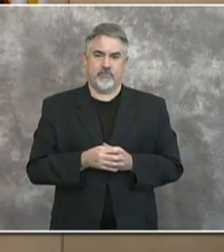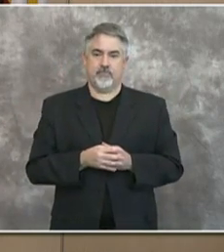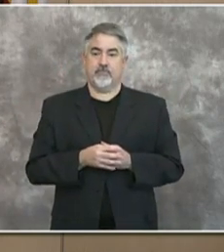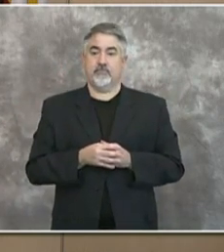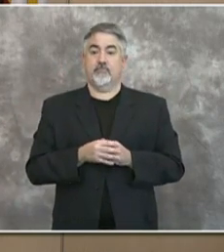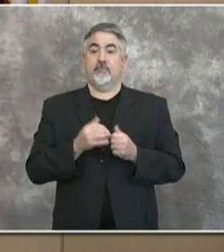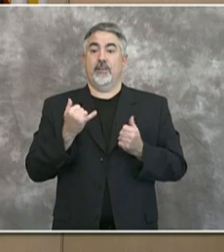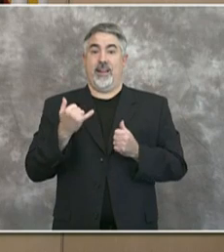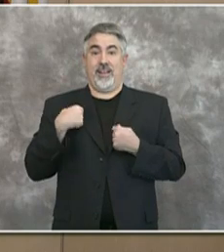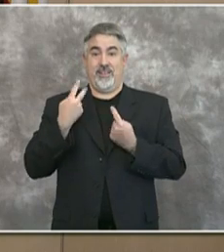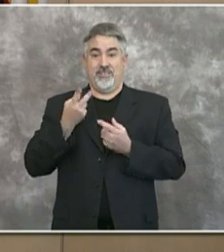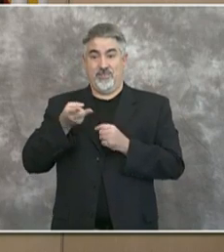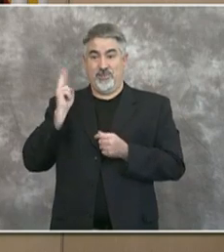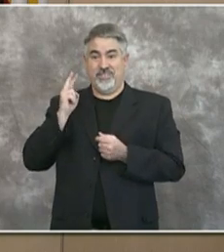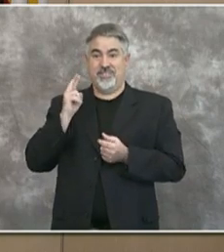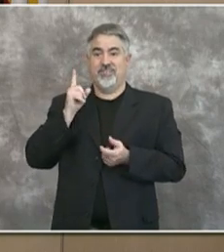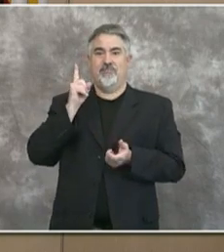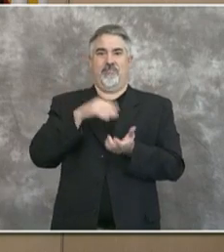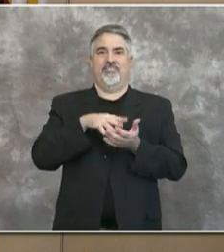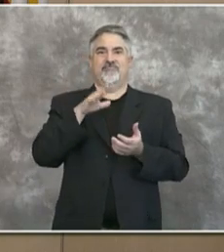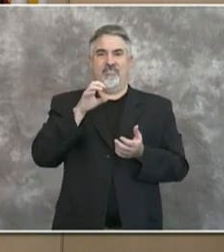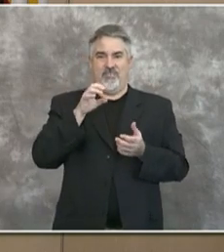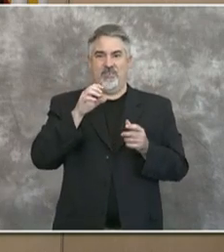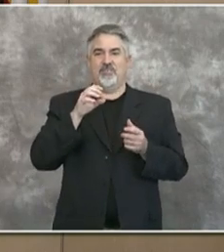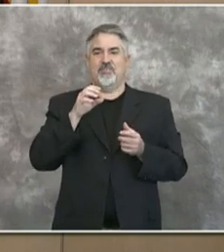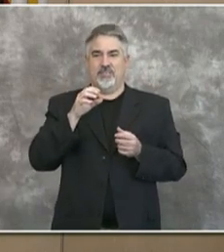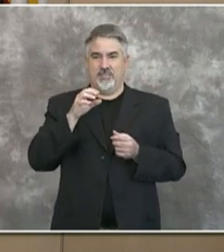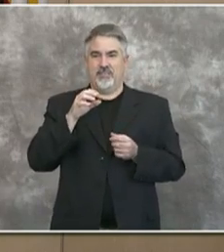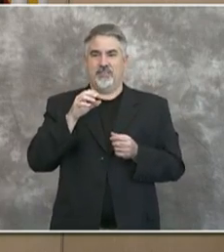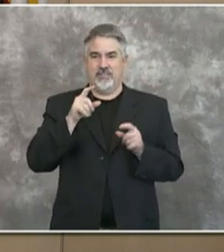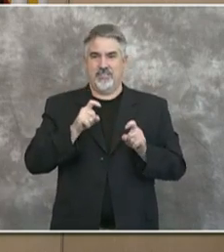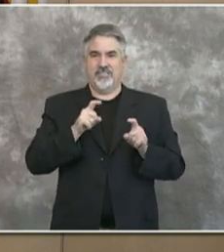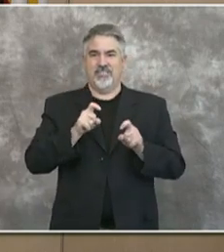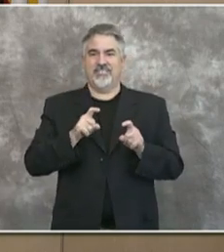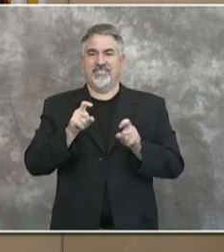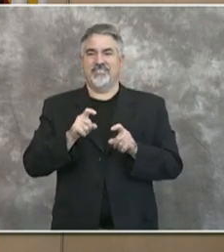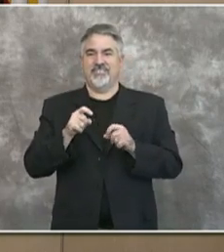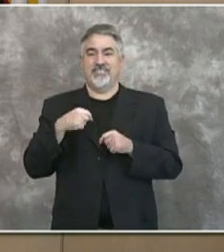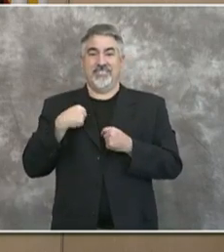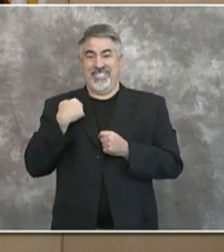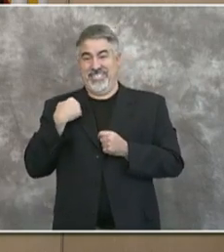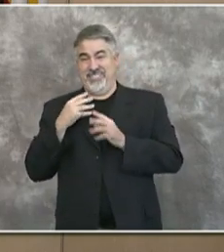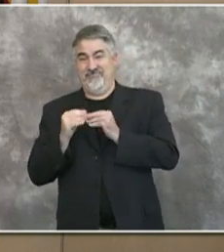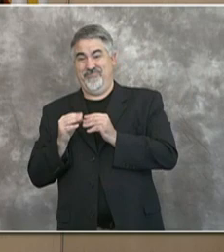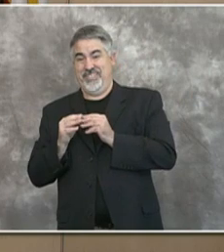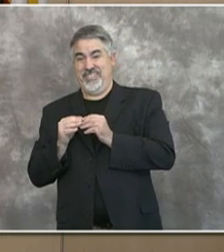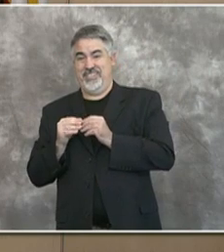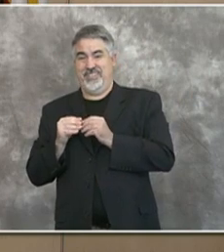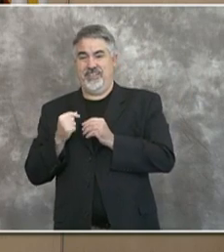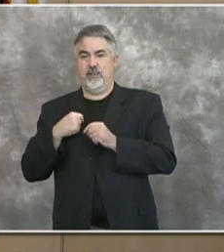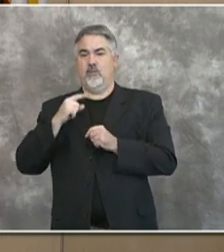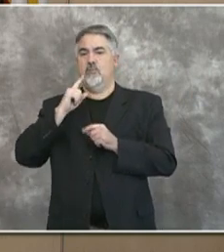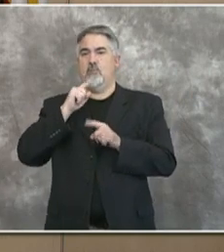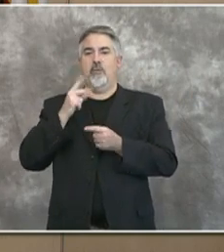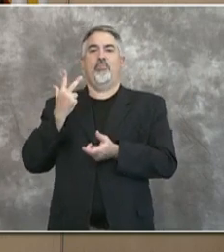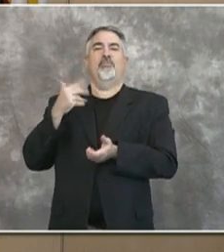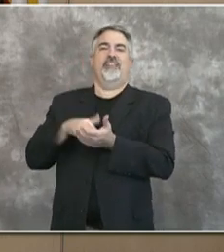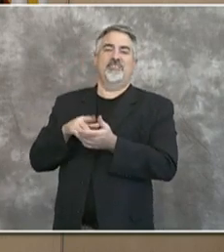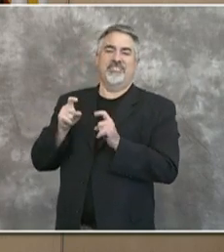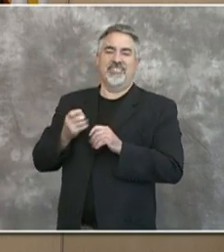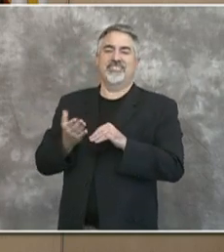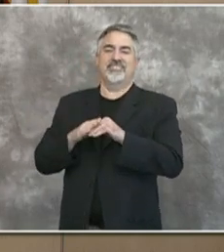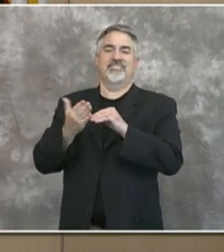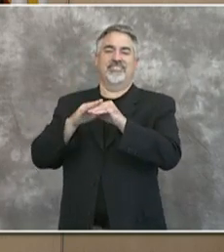weeks ago when we presented to the Board of Supervisors. And at this last meeting, we reported about 3,000